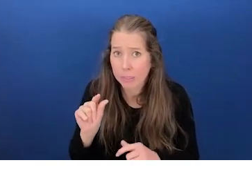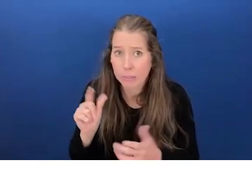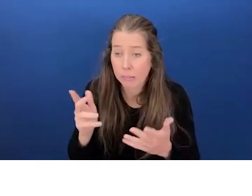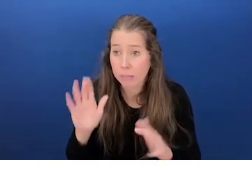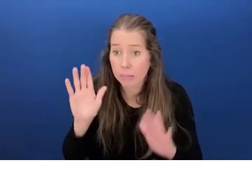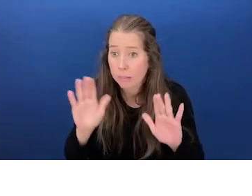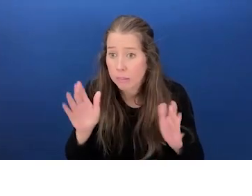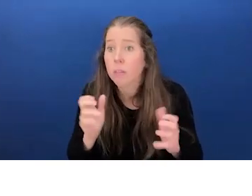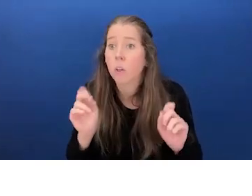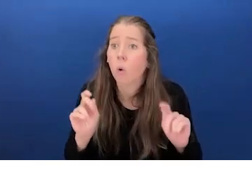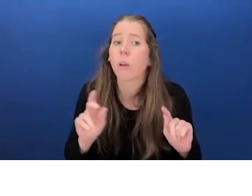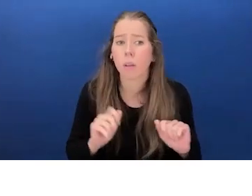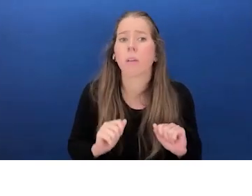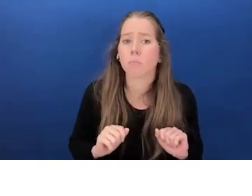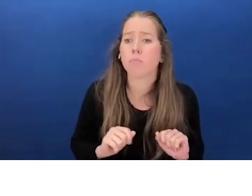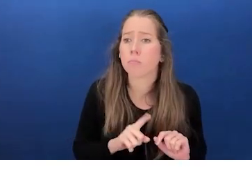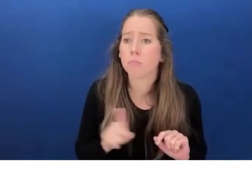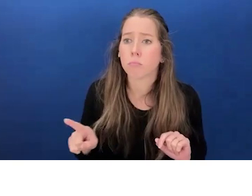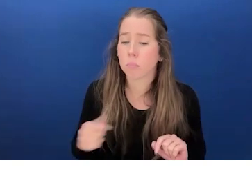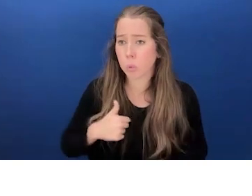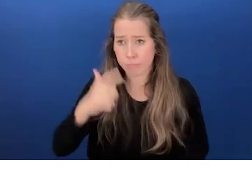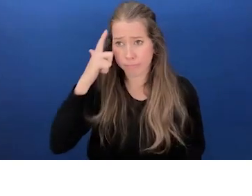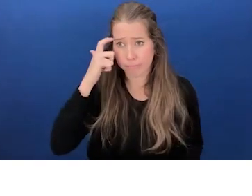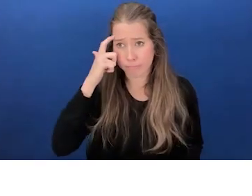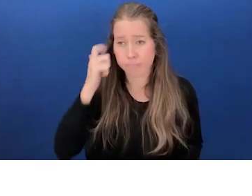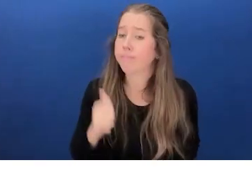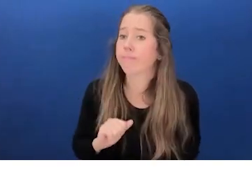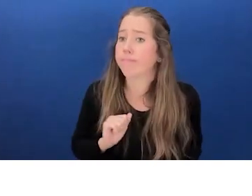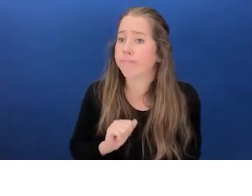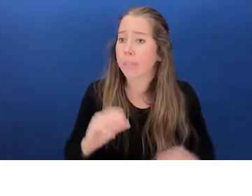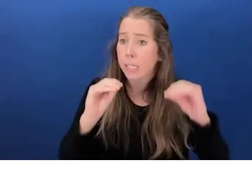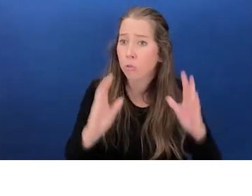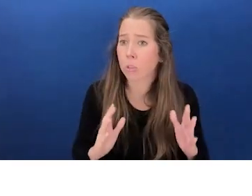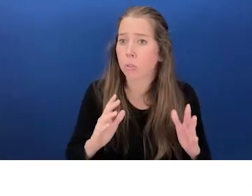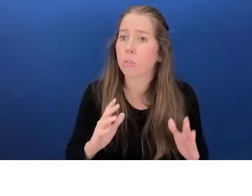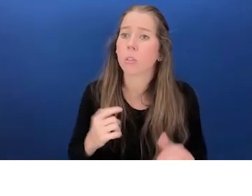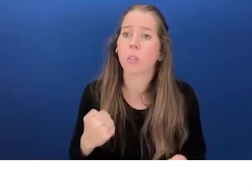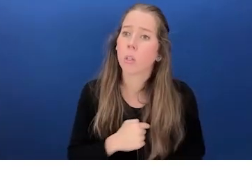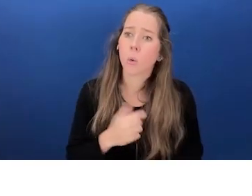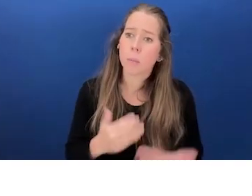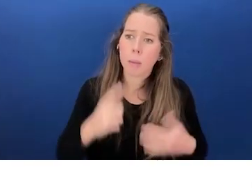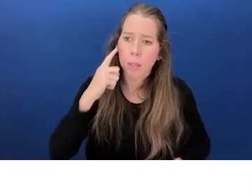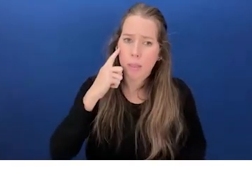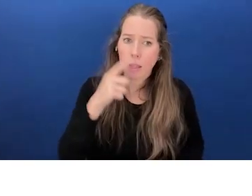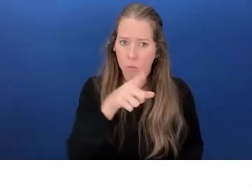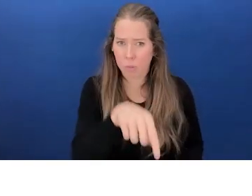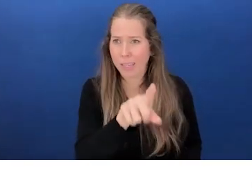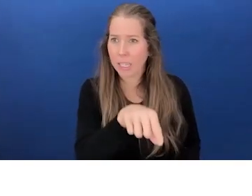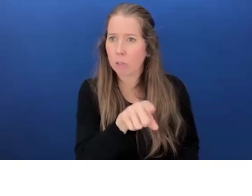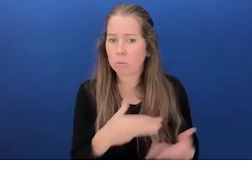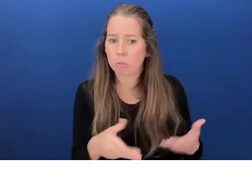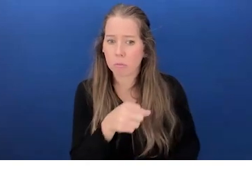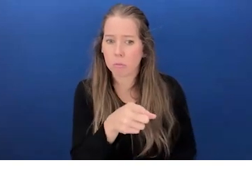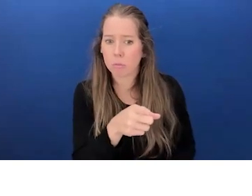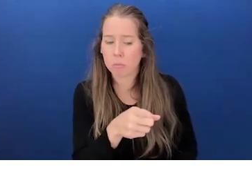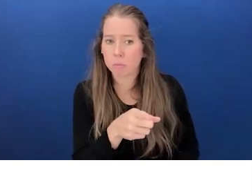Okay. So one of the things I suspect as instructors, we might think about is kind of what I did over here, which